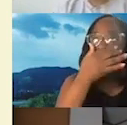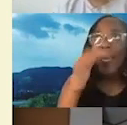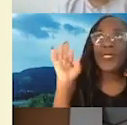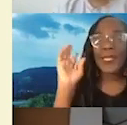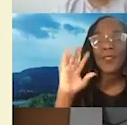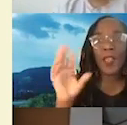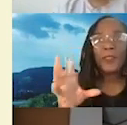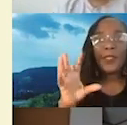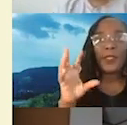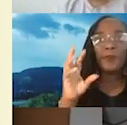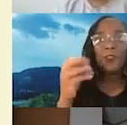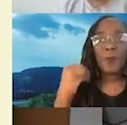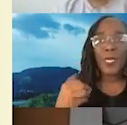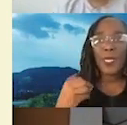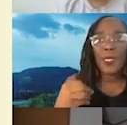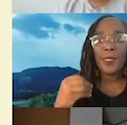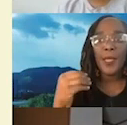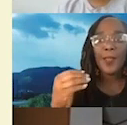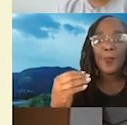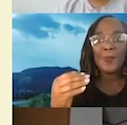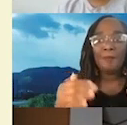you know, that's not for me,